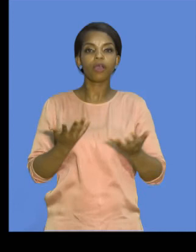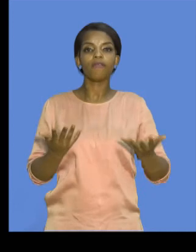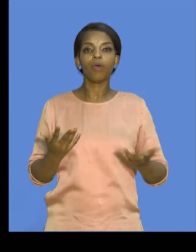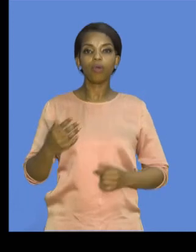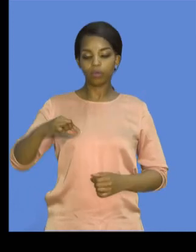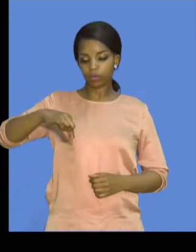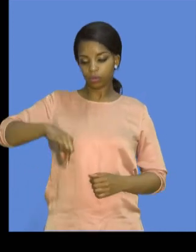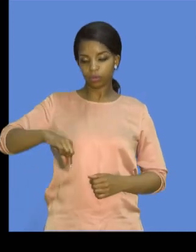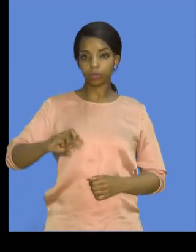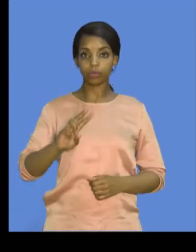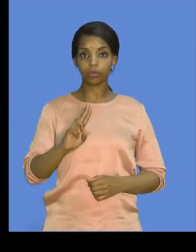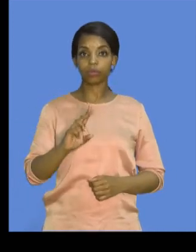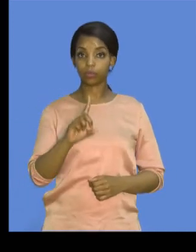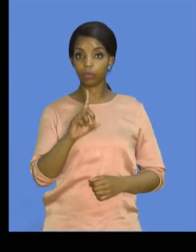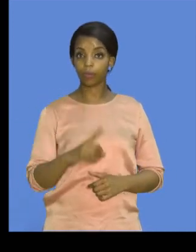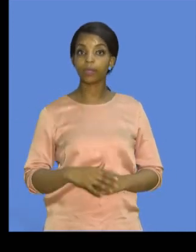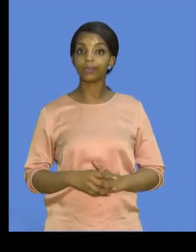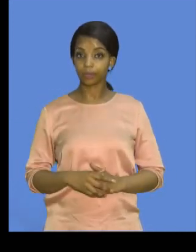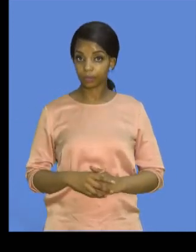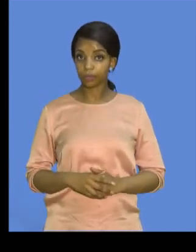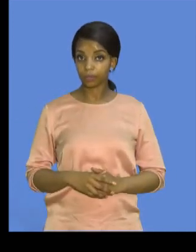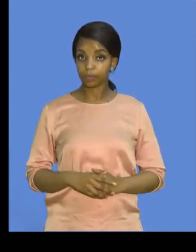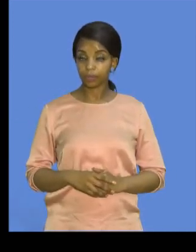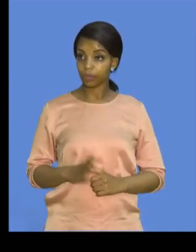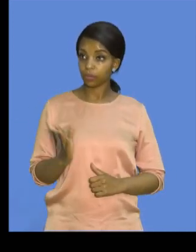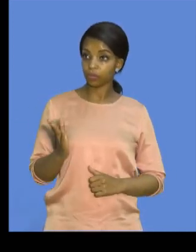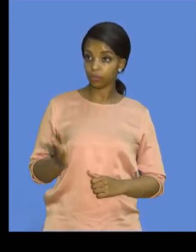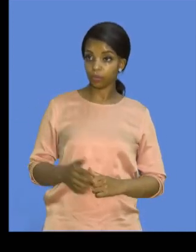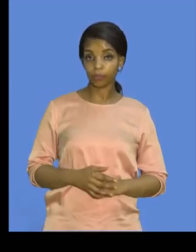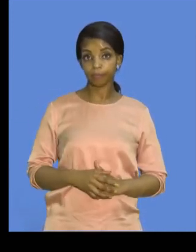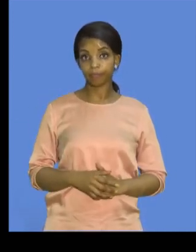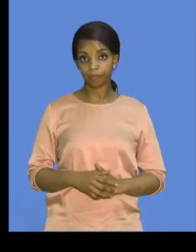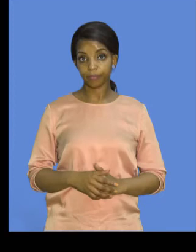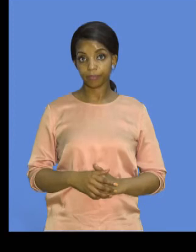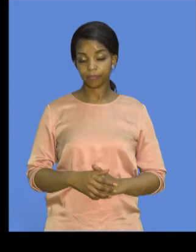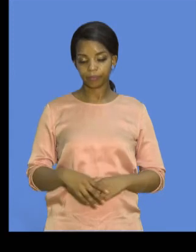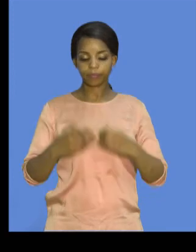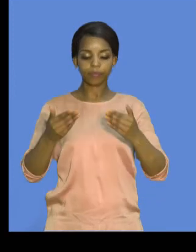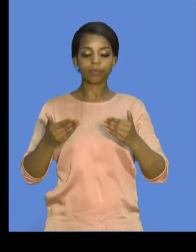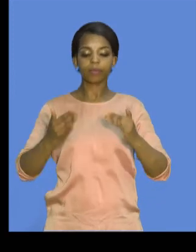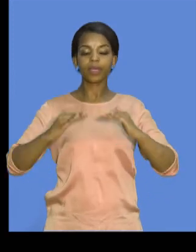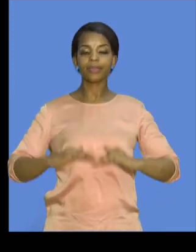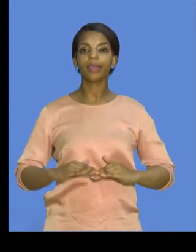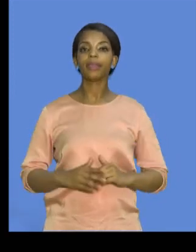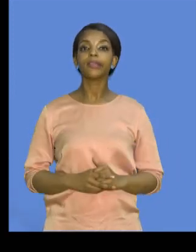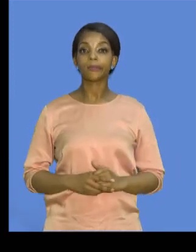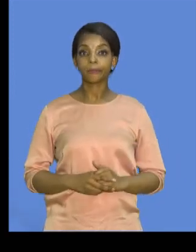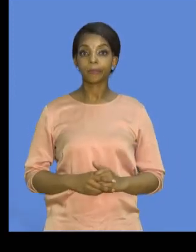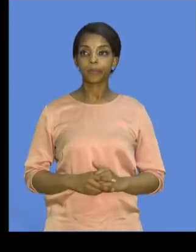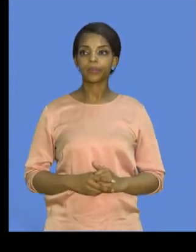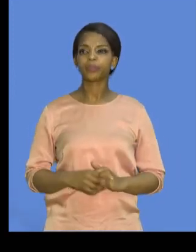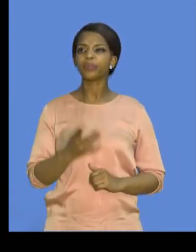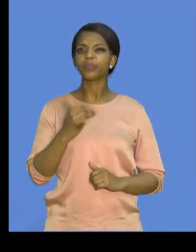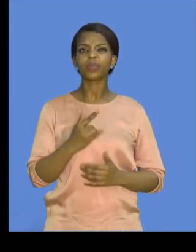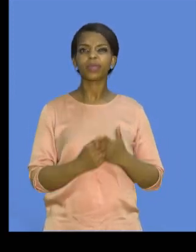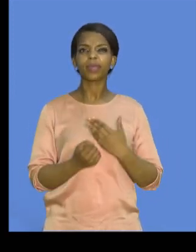Q1, okay, in that order, as the arrow suggests, right? And then once these two